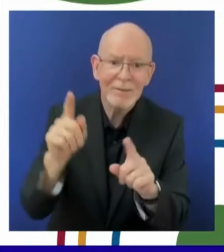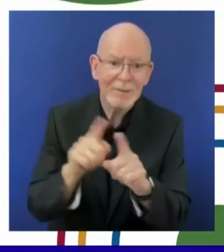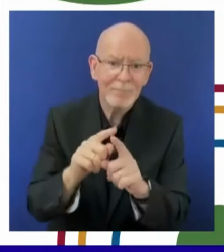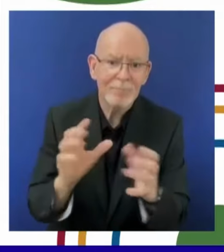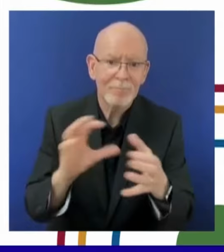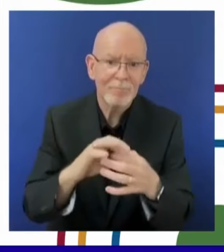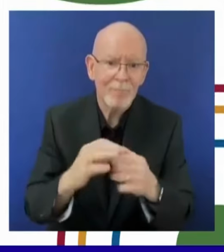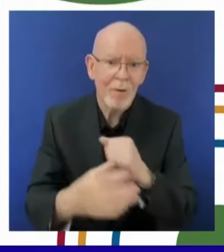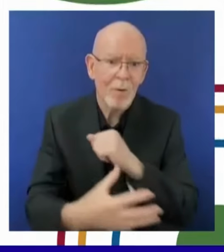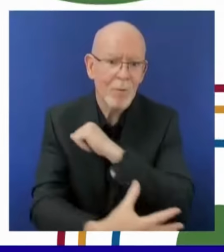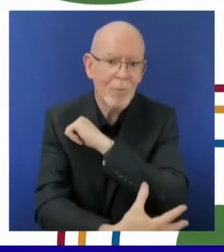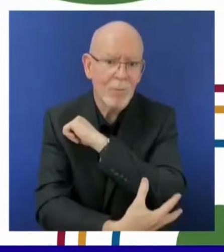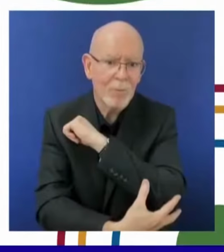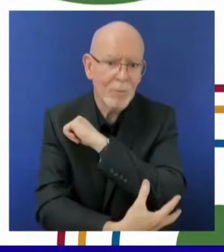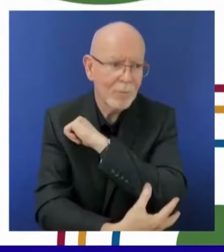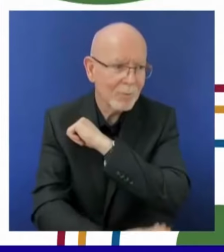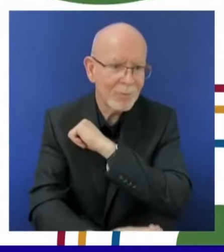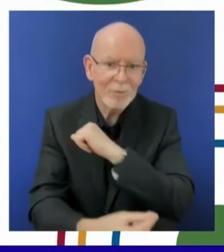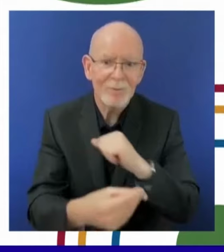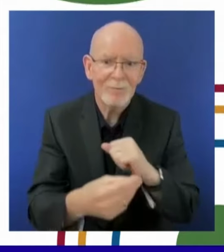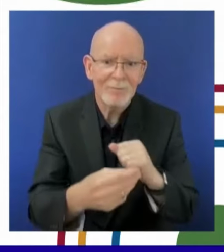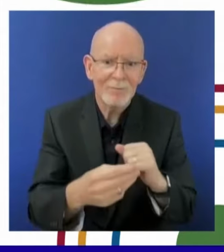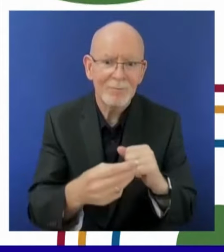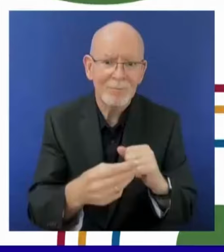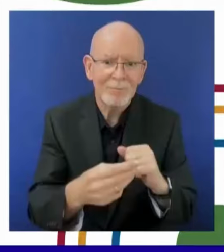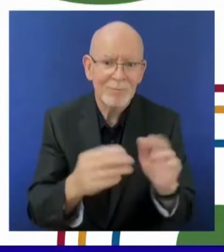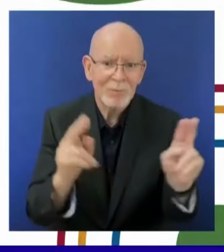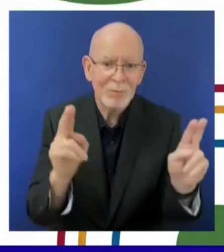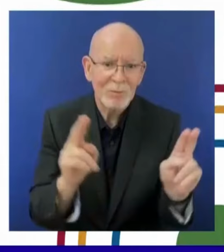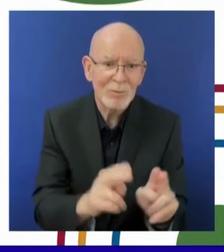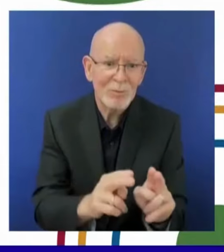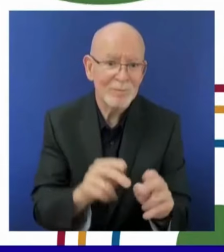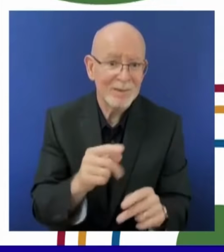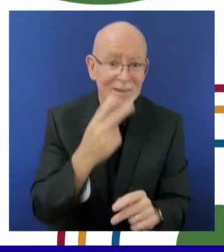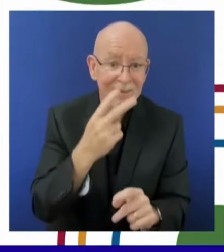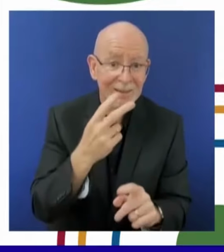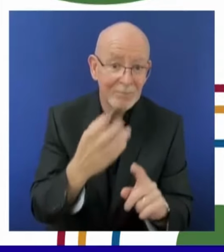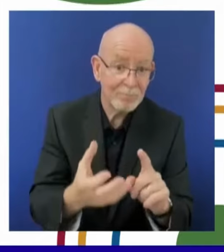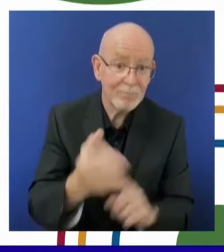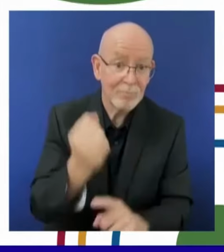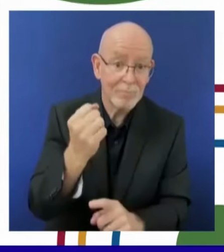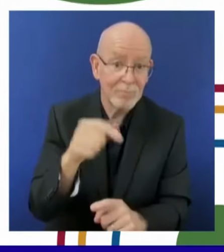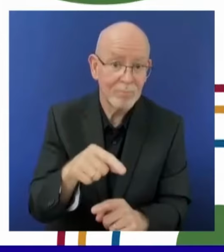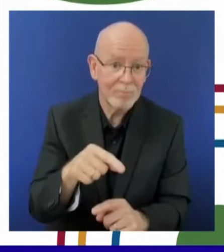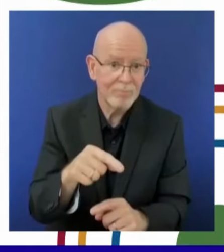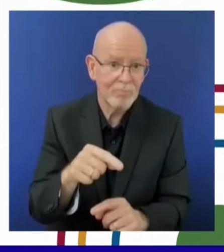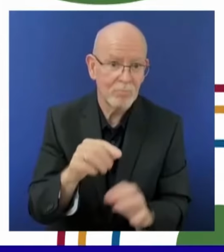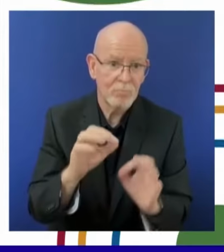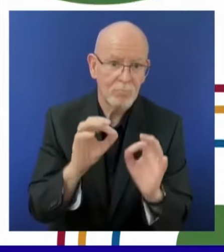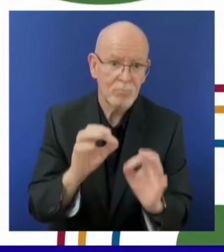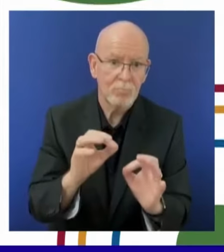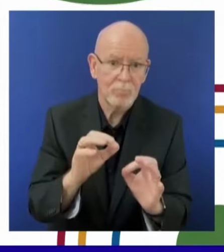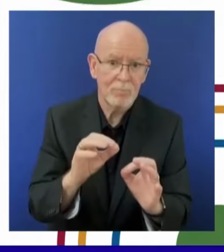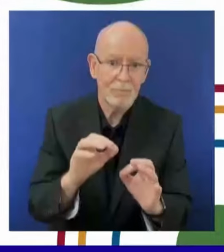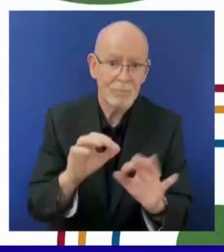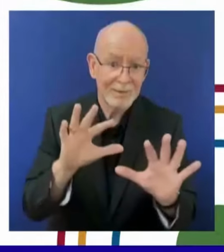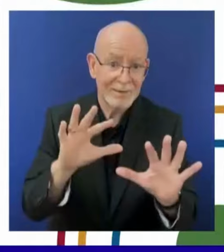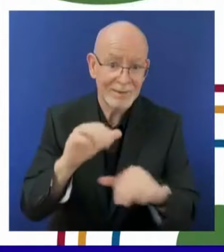all stakeholders, including NGOs, should participate in the SDG process. We have a few questions. We would like to